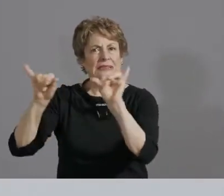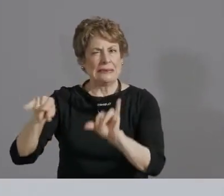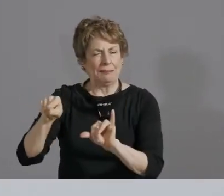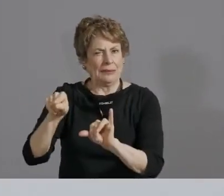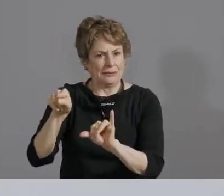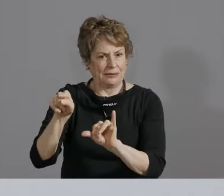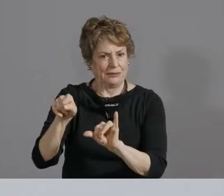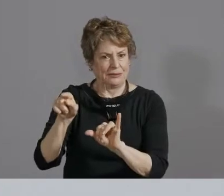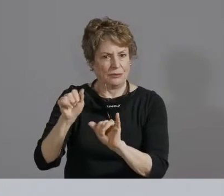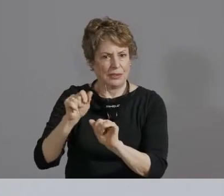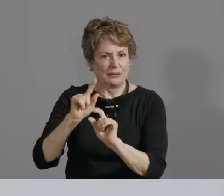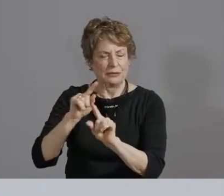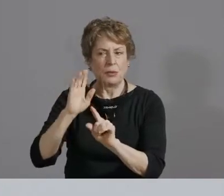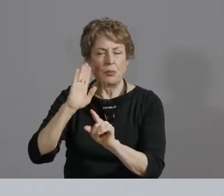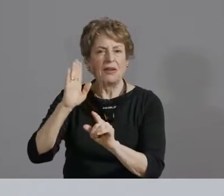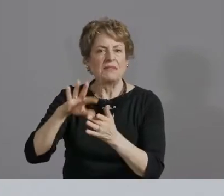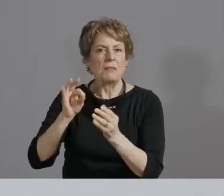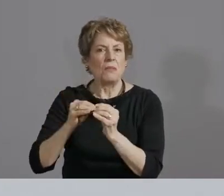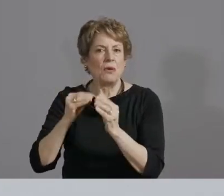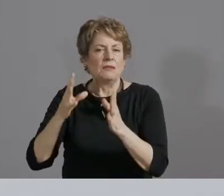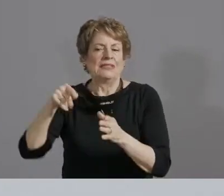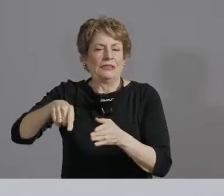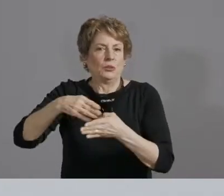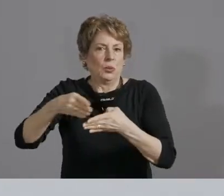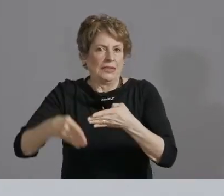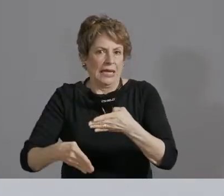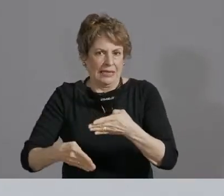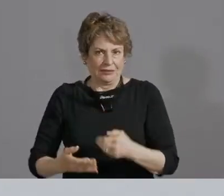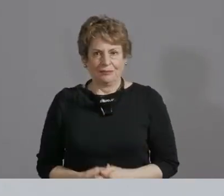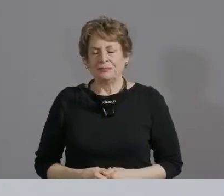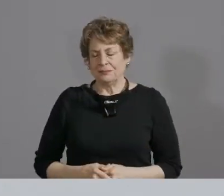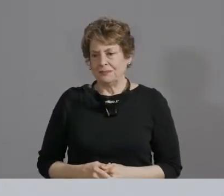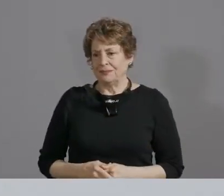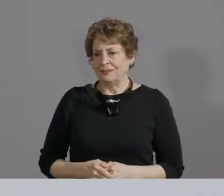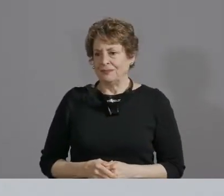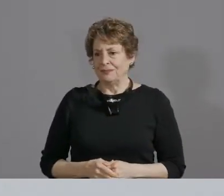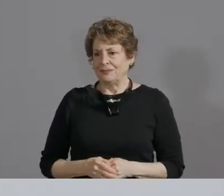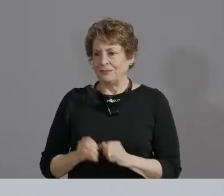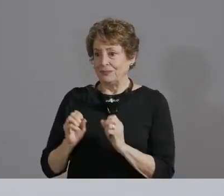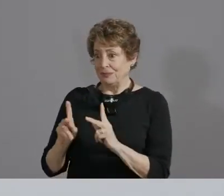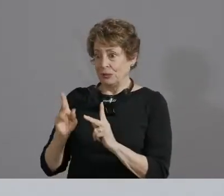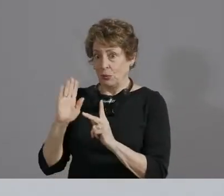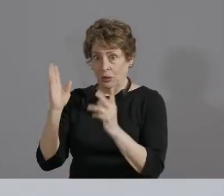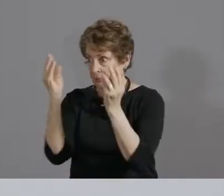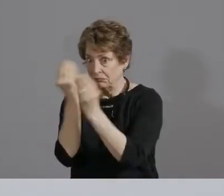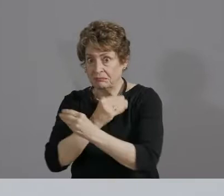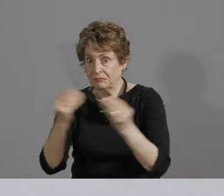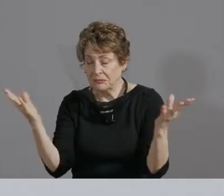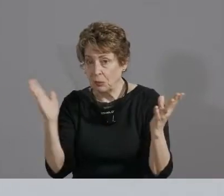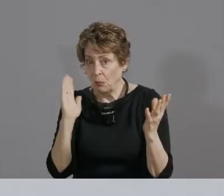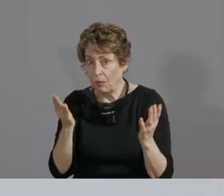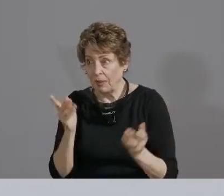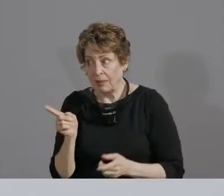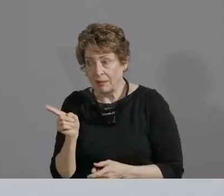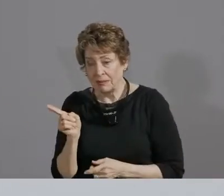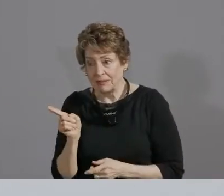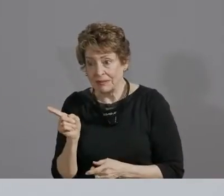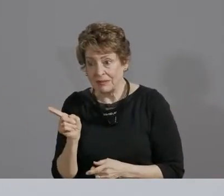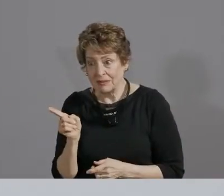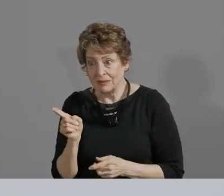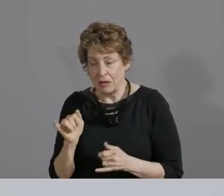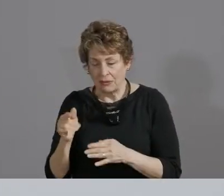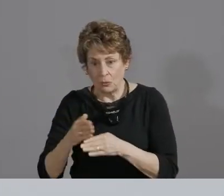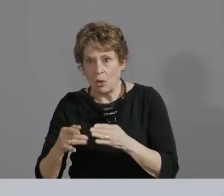that over the weekend. Okay, will you be putting out some information on that then over the weekend or Monday? Yeah, so as